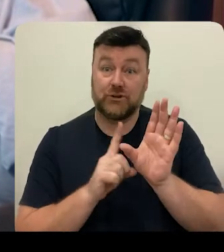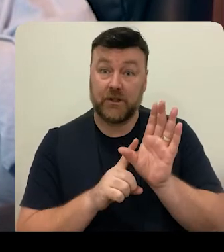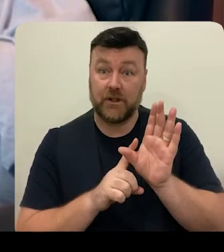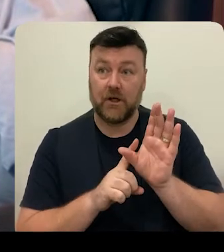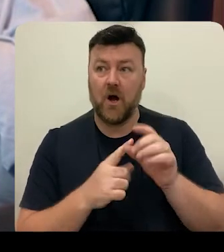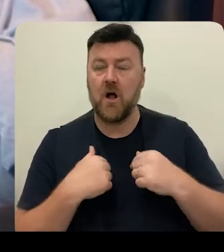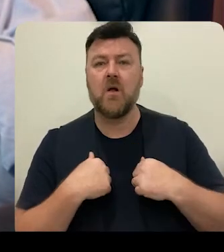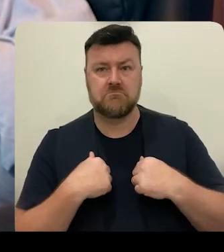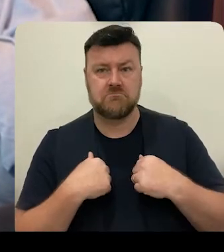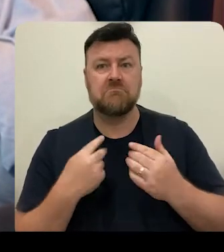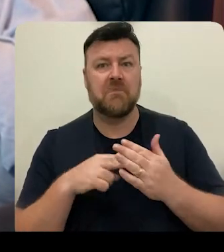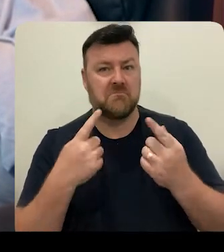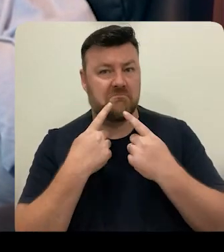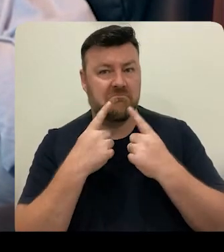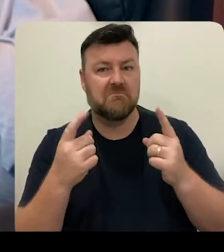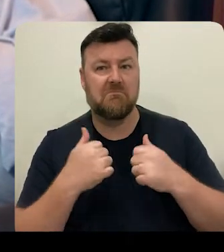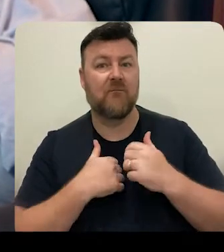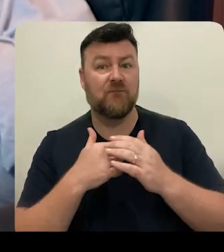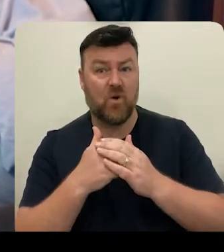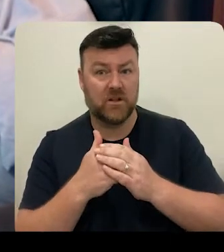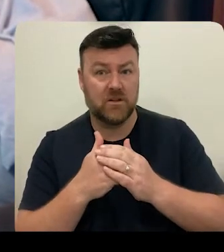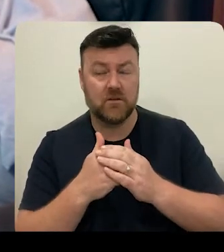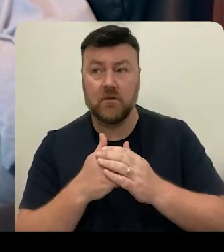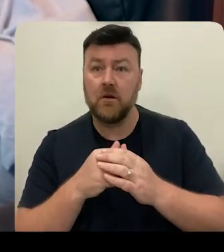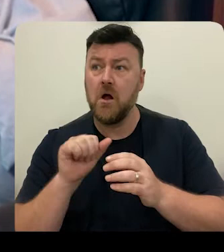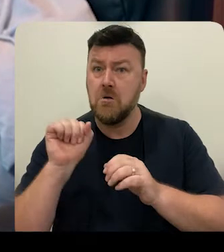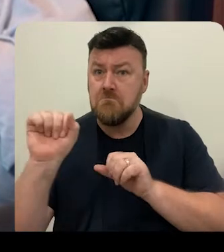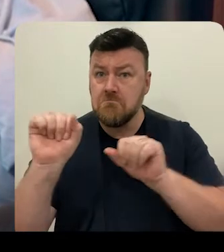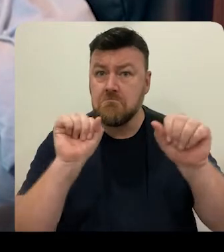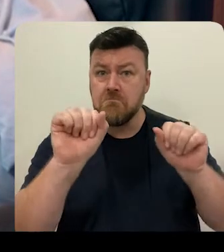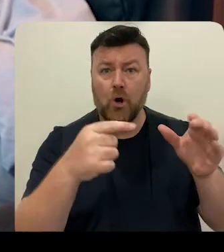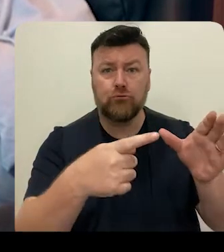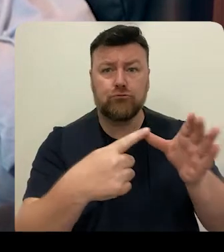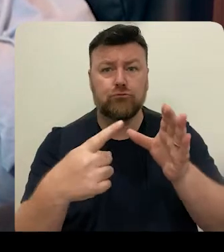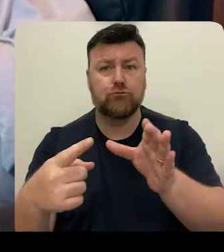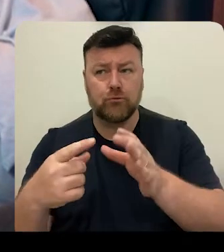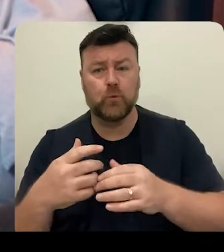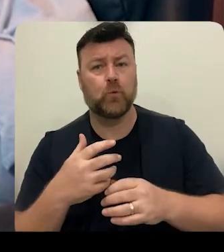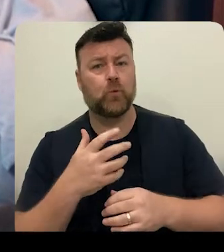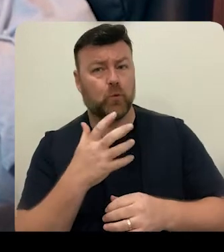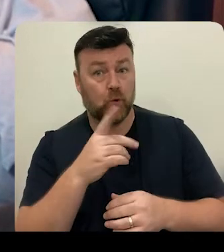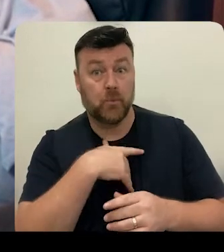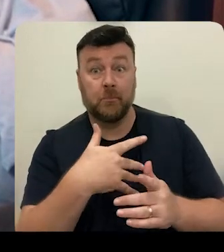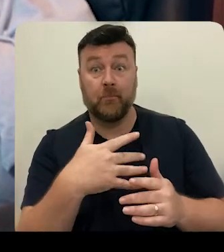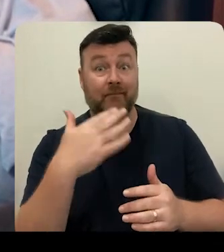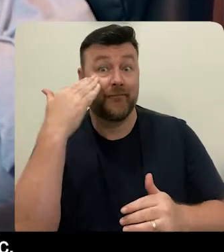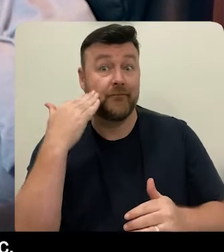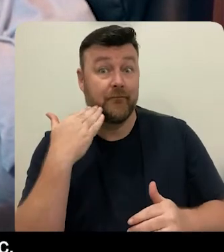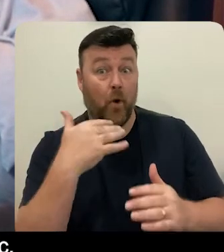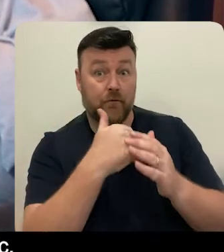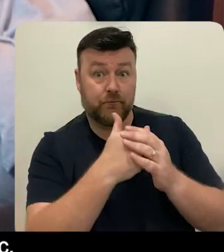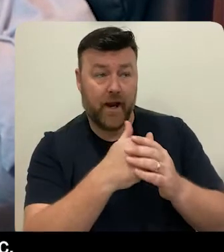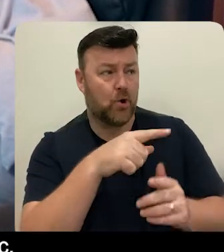I decided to go public with my circle of friends. The reactions from my female friends